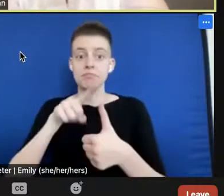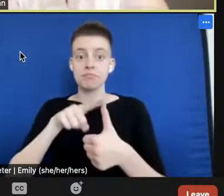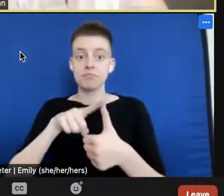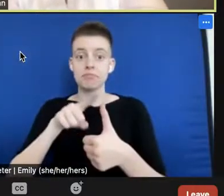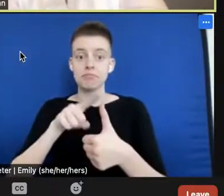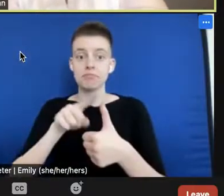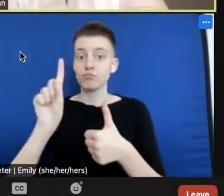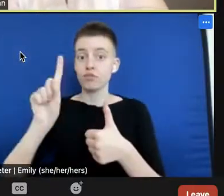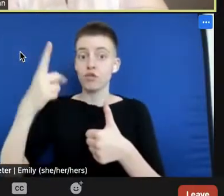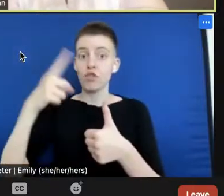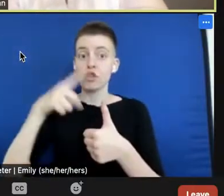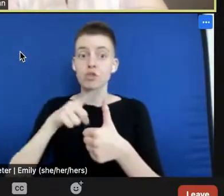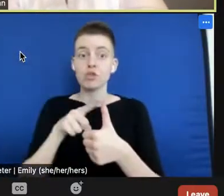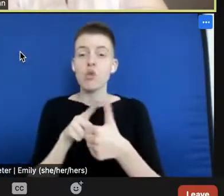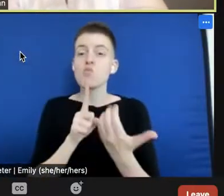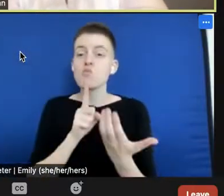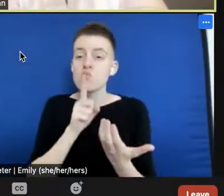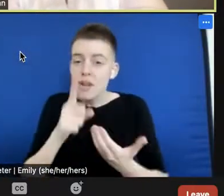color photograph on the right.